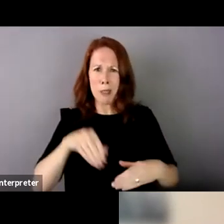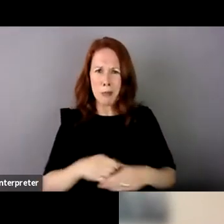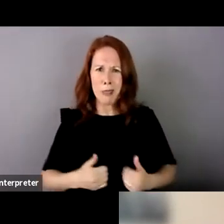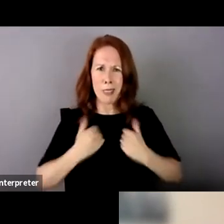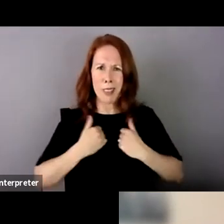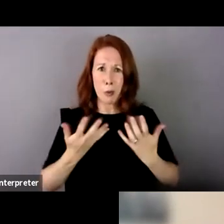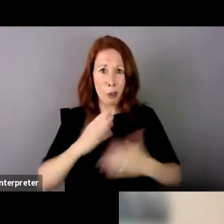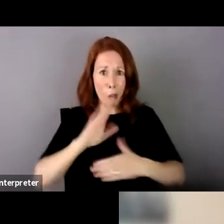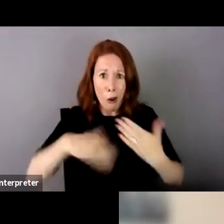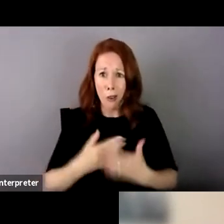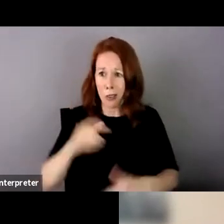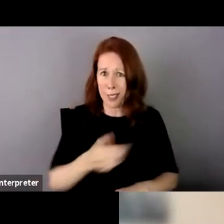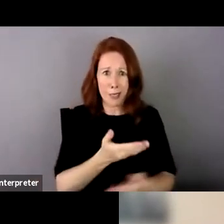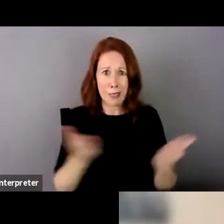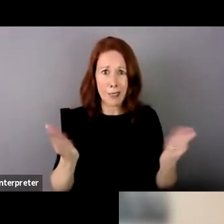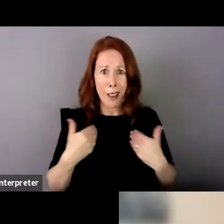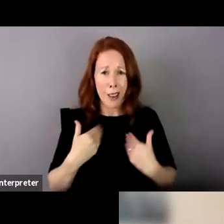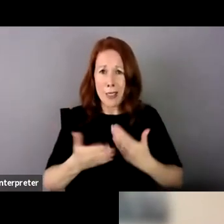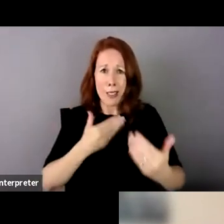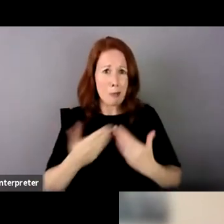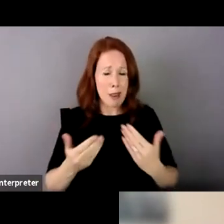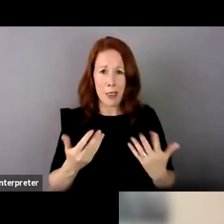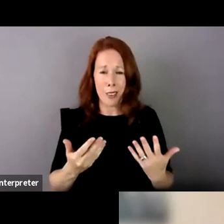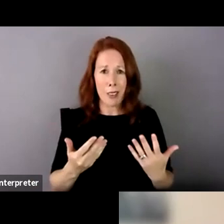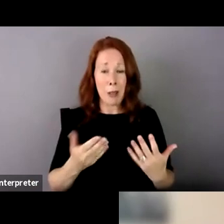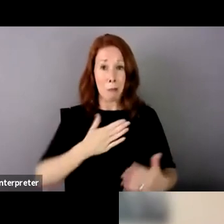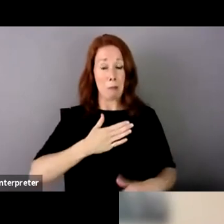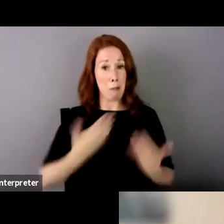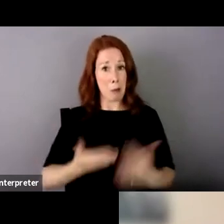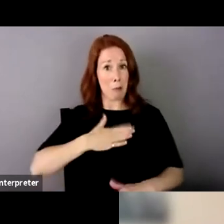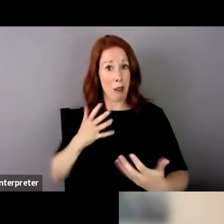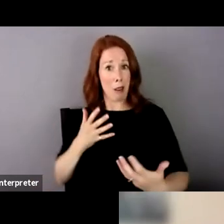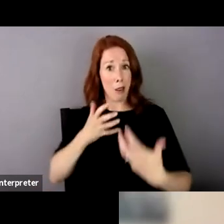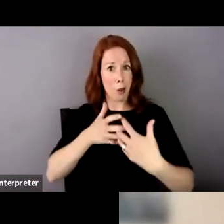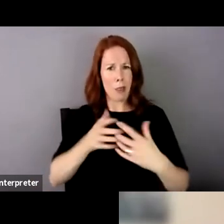that need. It's just that some of the accommodations might be a little bit